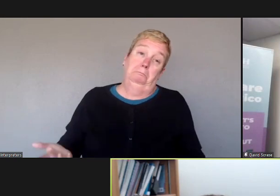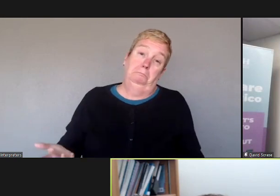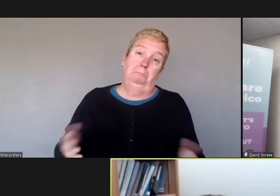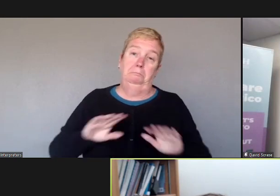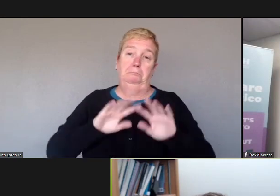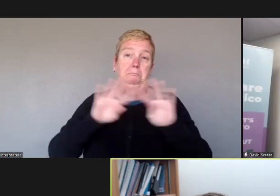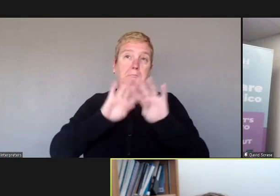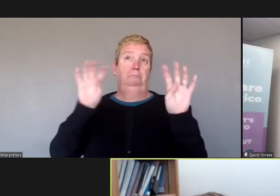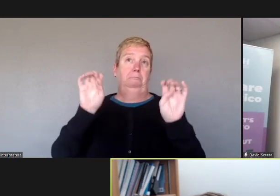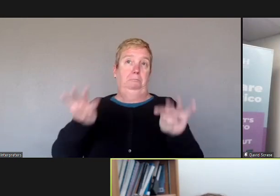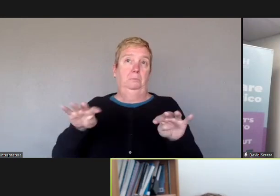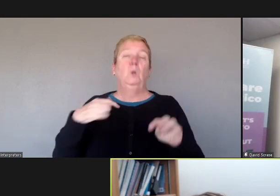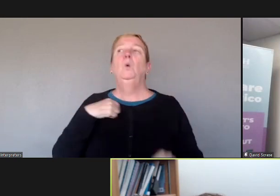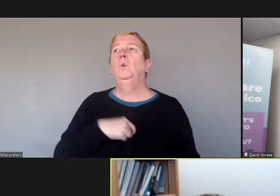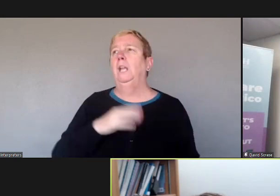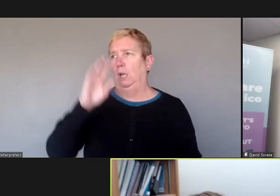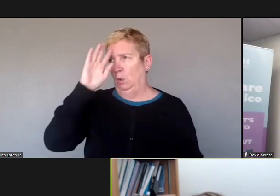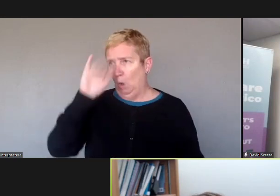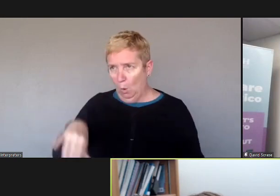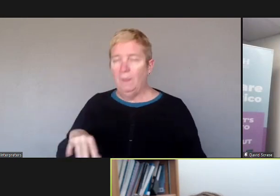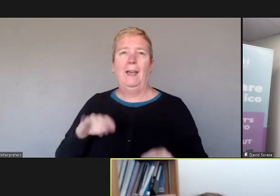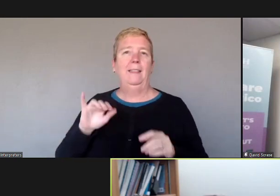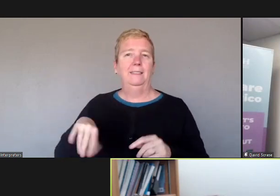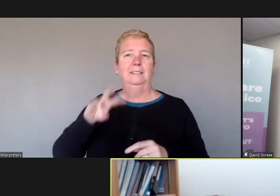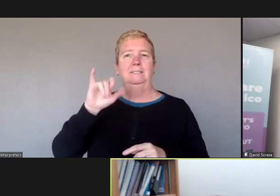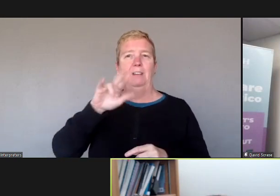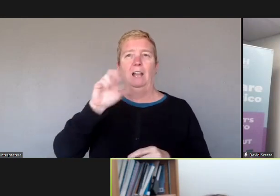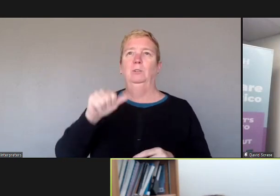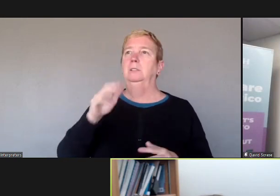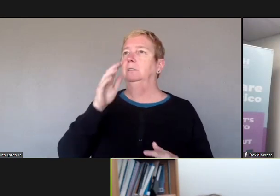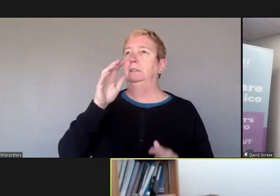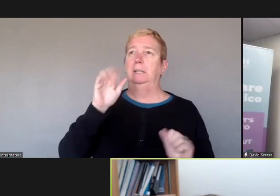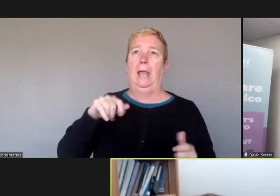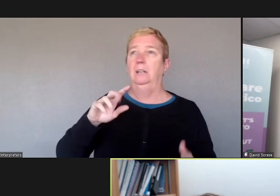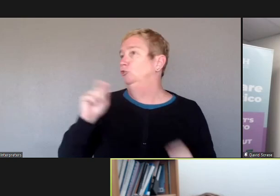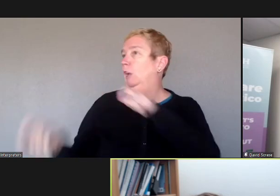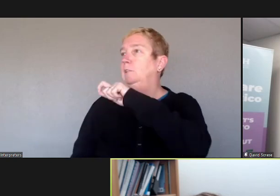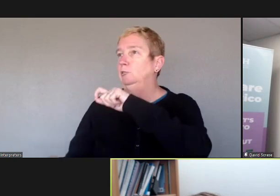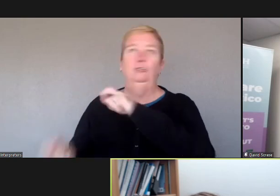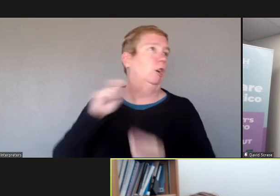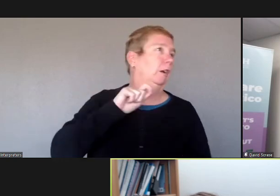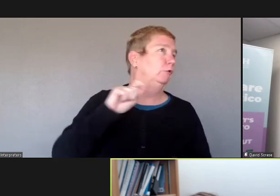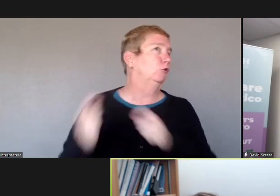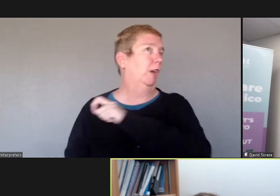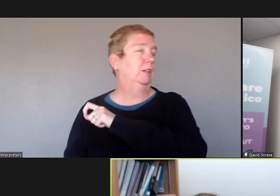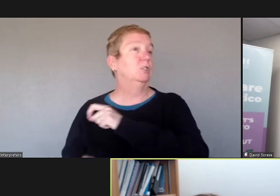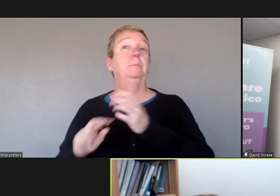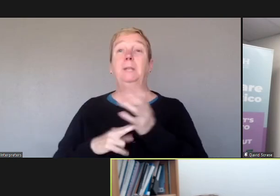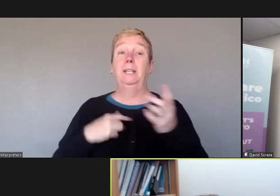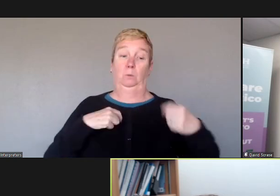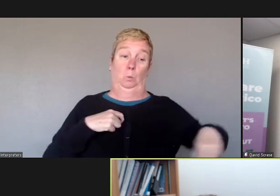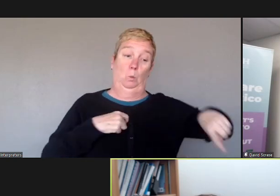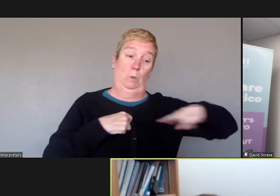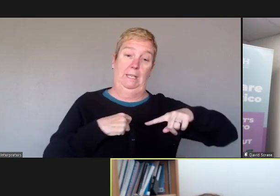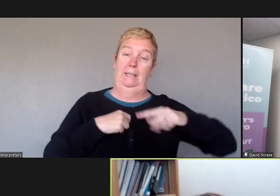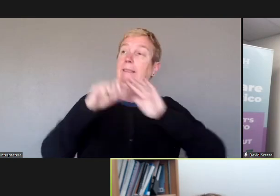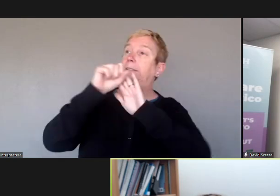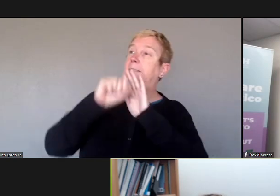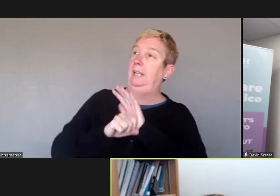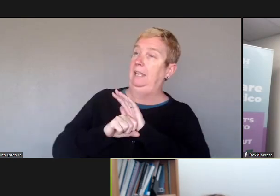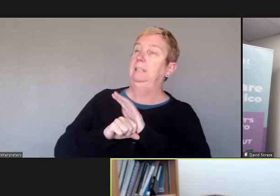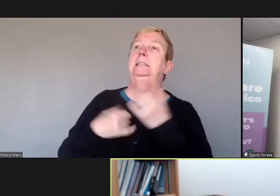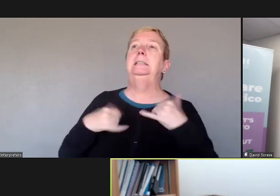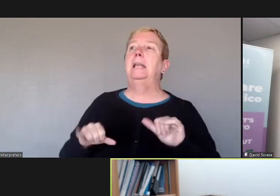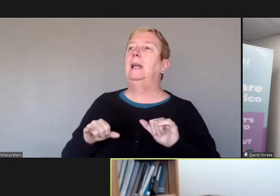this virus can throw us curveballs. So that's why I say we remain vigilant here at the state with close